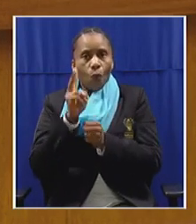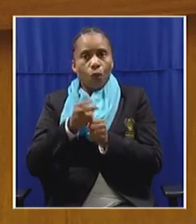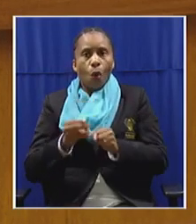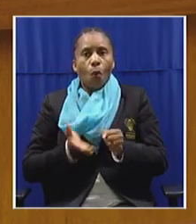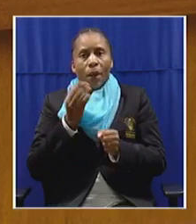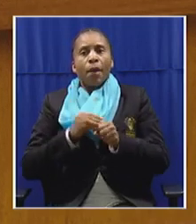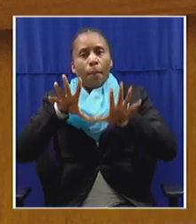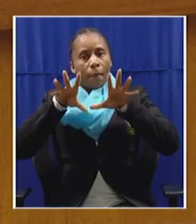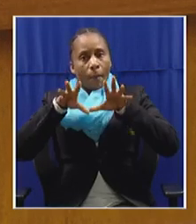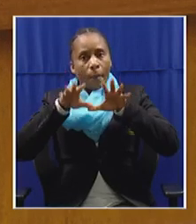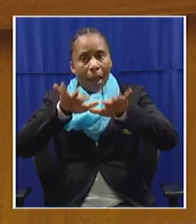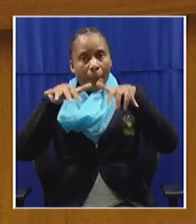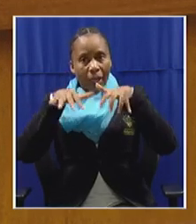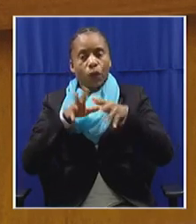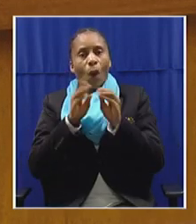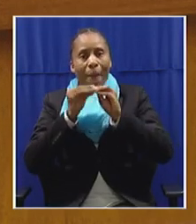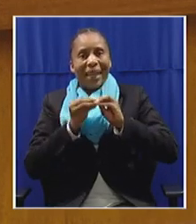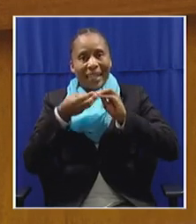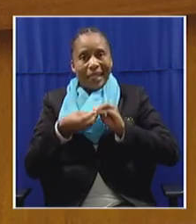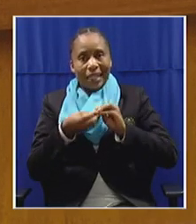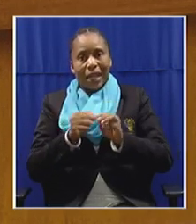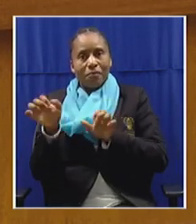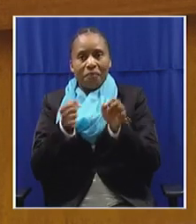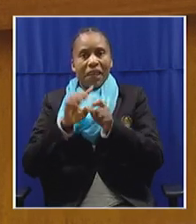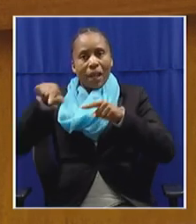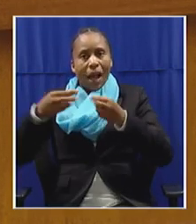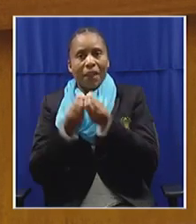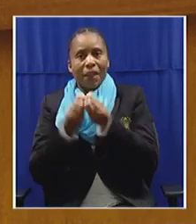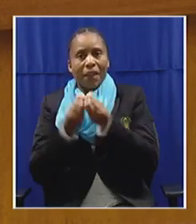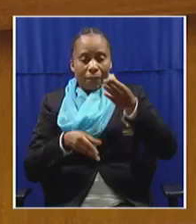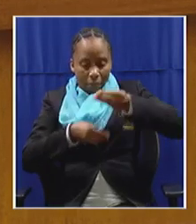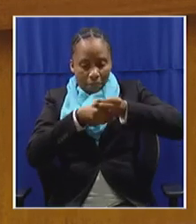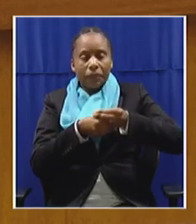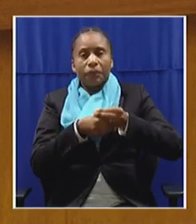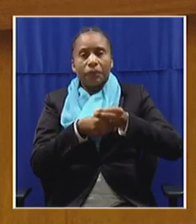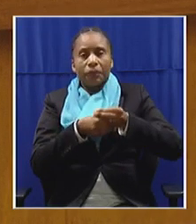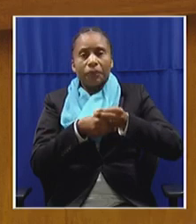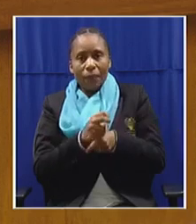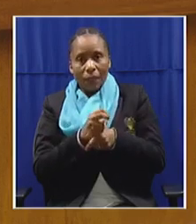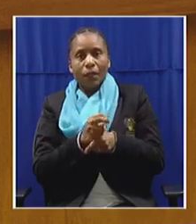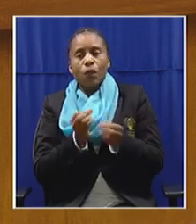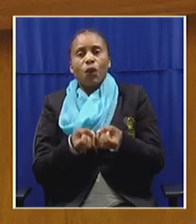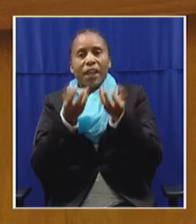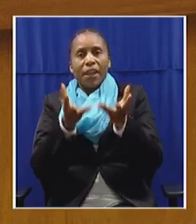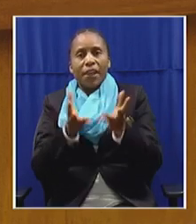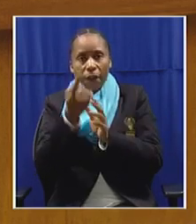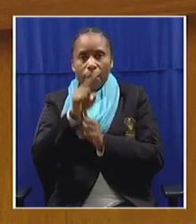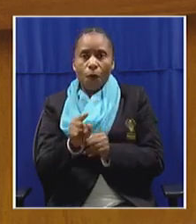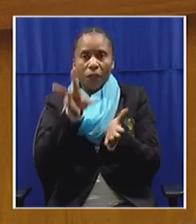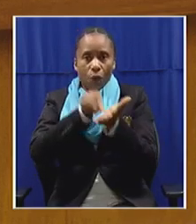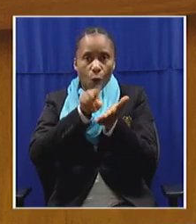PAYA and take any other measure it deems appropriate to provide for the